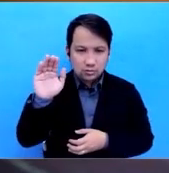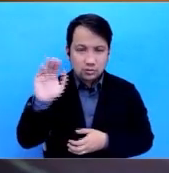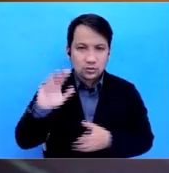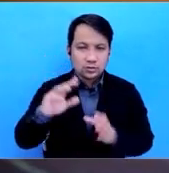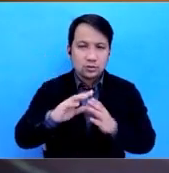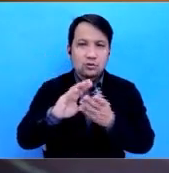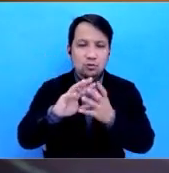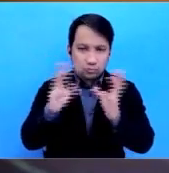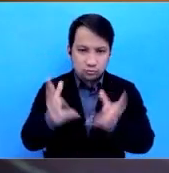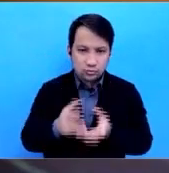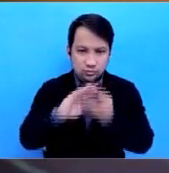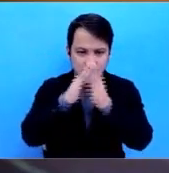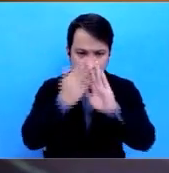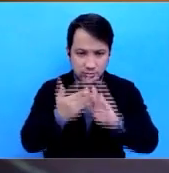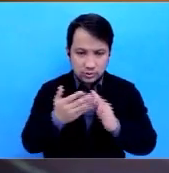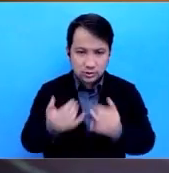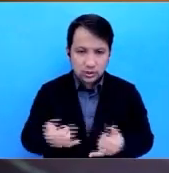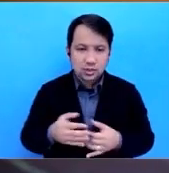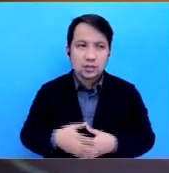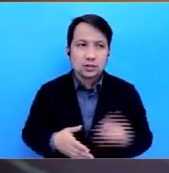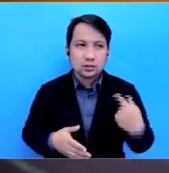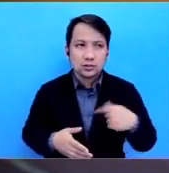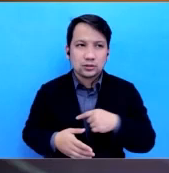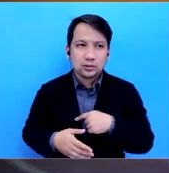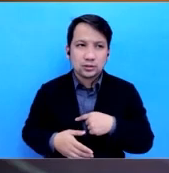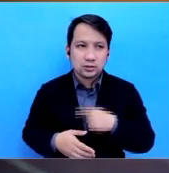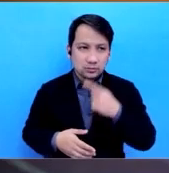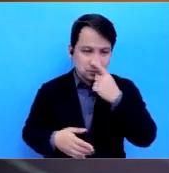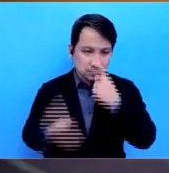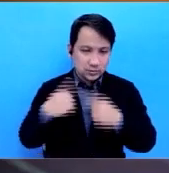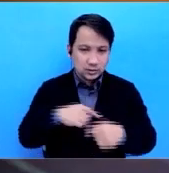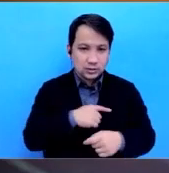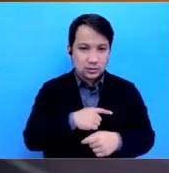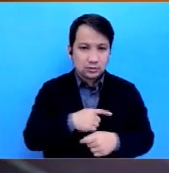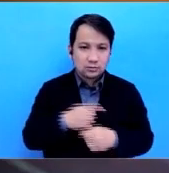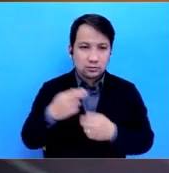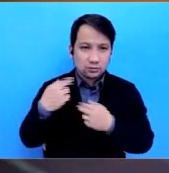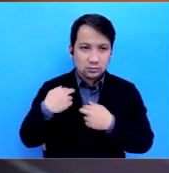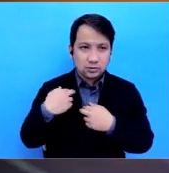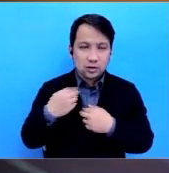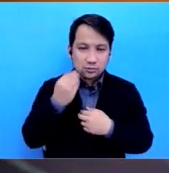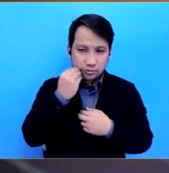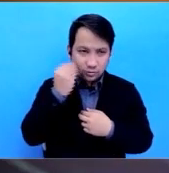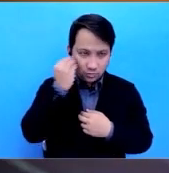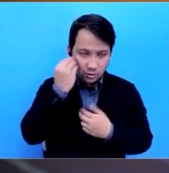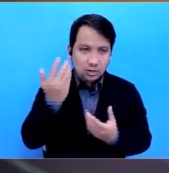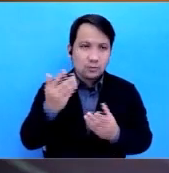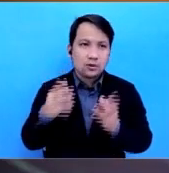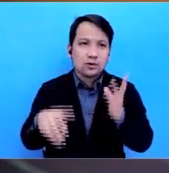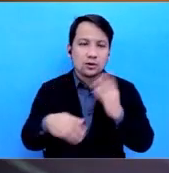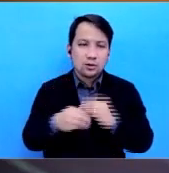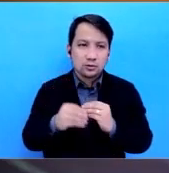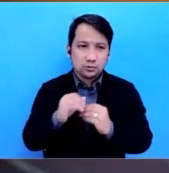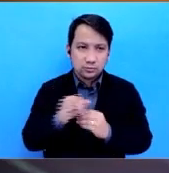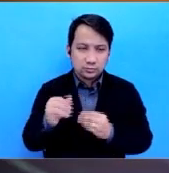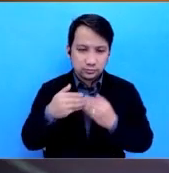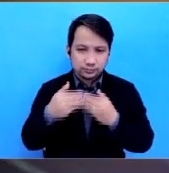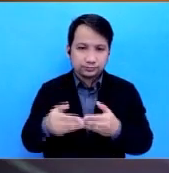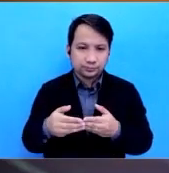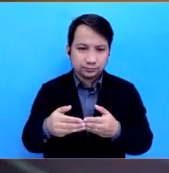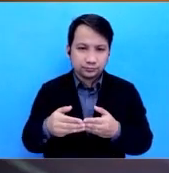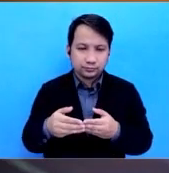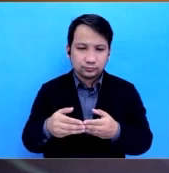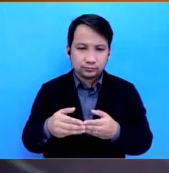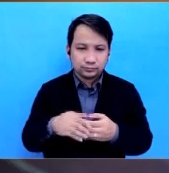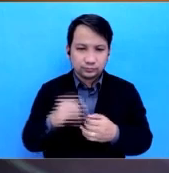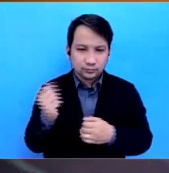peace ngayon. We welcome refugees under our shelters and with our homes. And it's beautiful what we do, but it's so